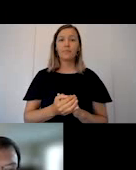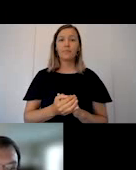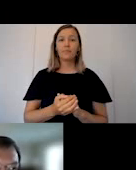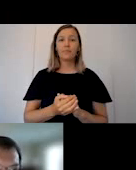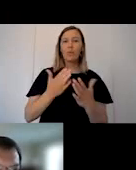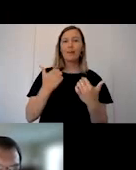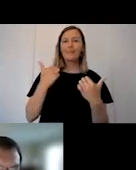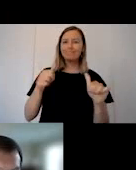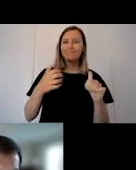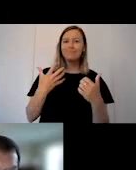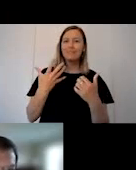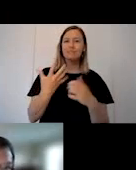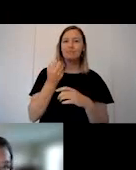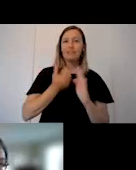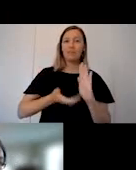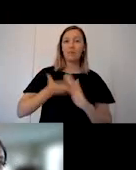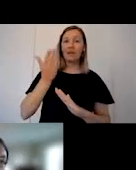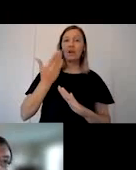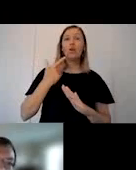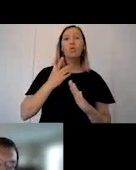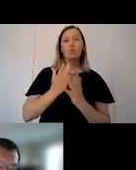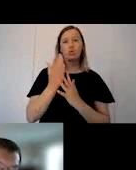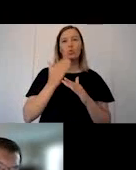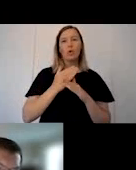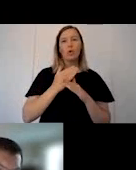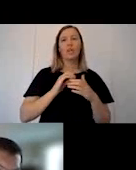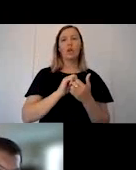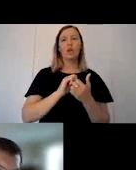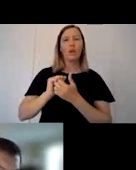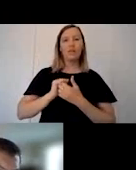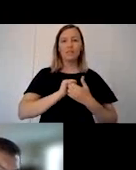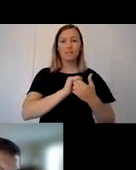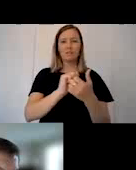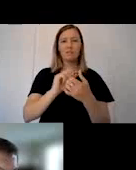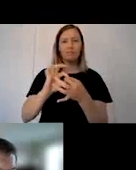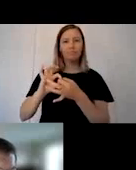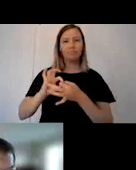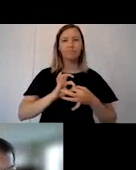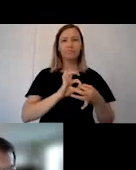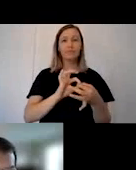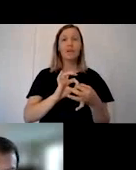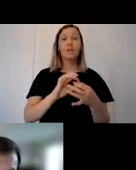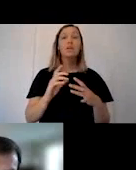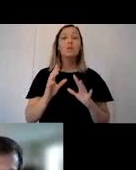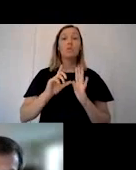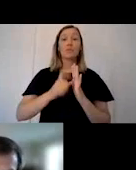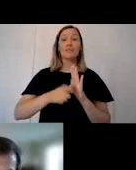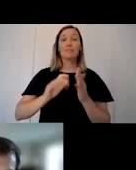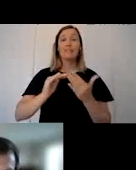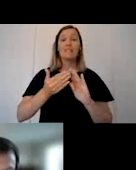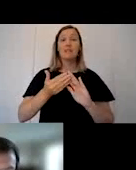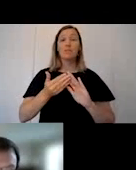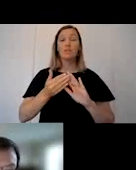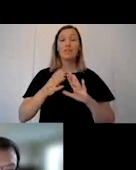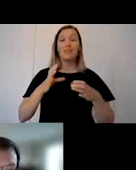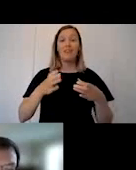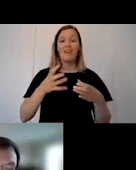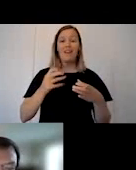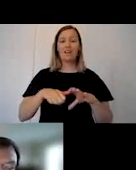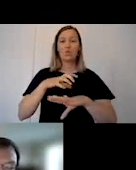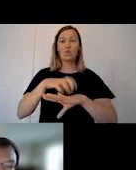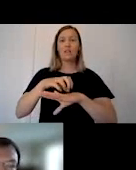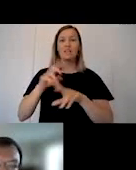was by working in coalitions. So the disability community had this organization called